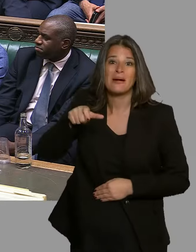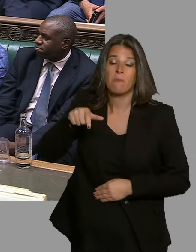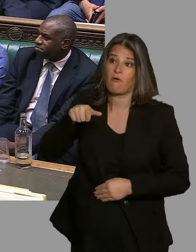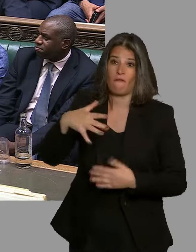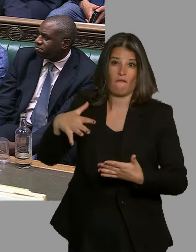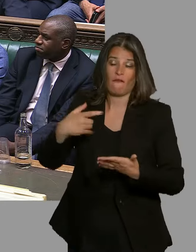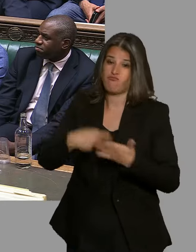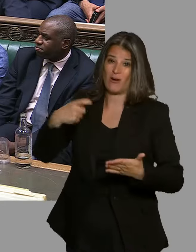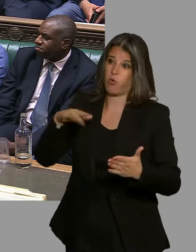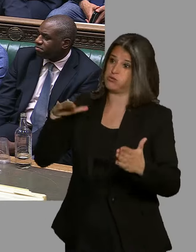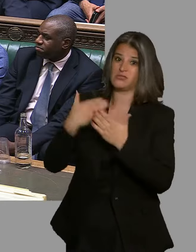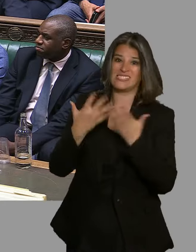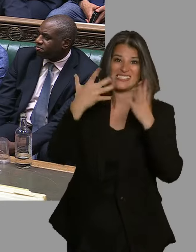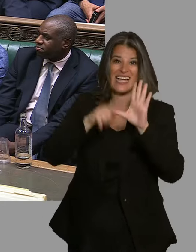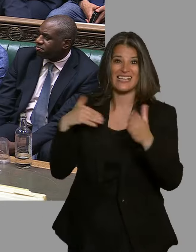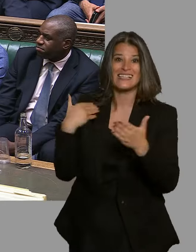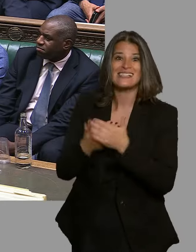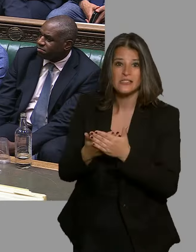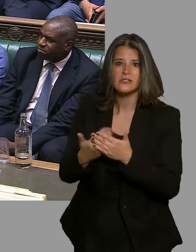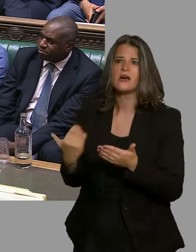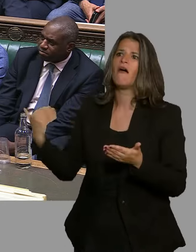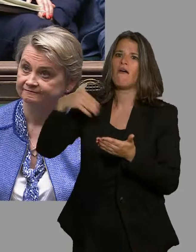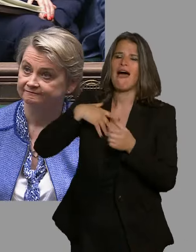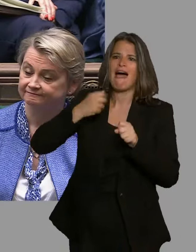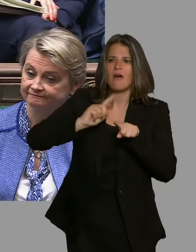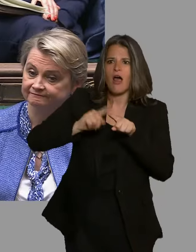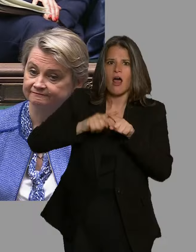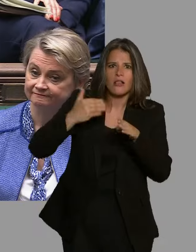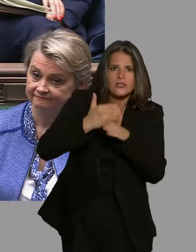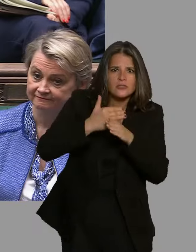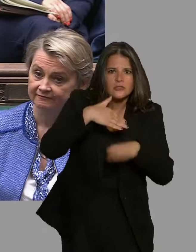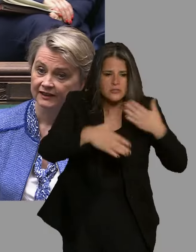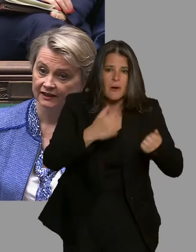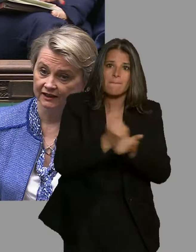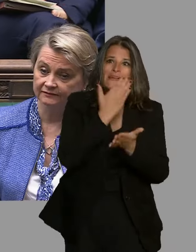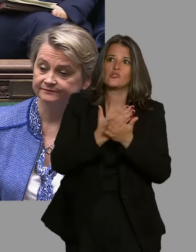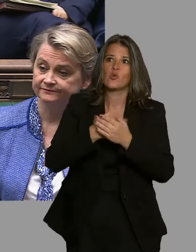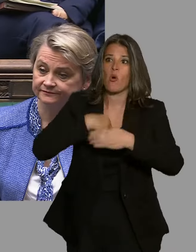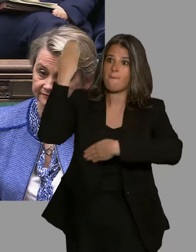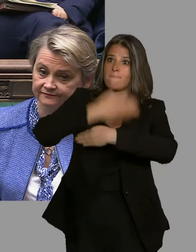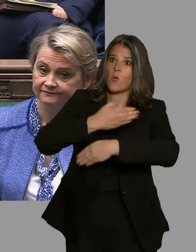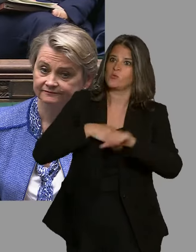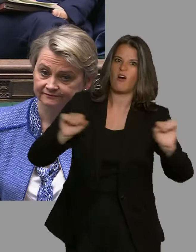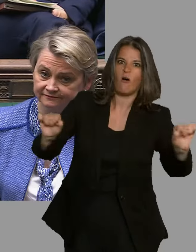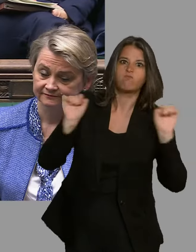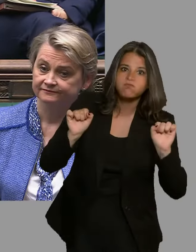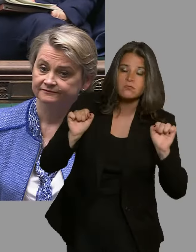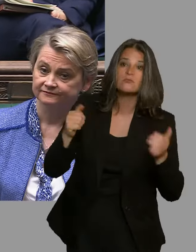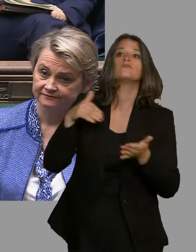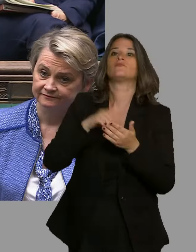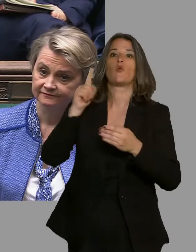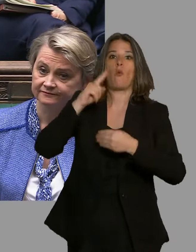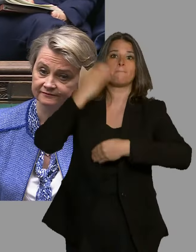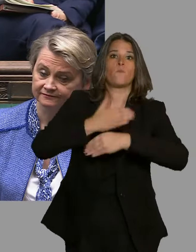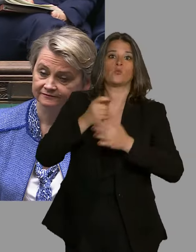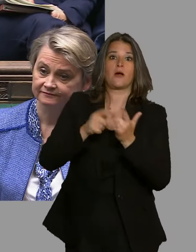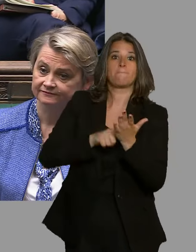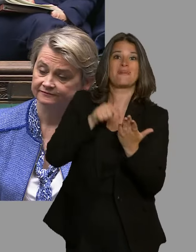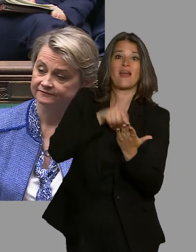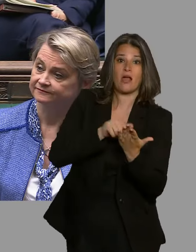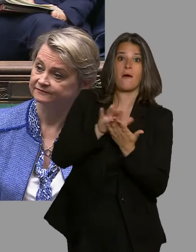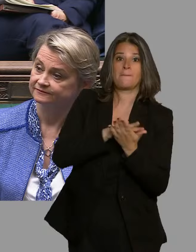terrorism-like powers. What did his party do? What did he do? He voted against them. And I'll tell you why he voted against them.